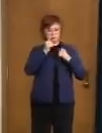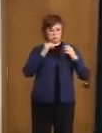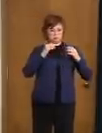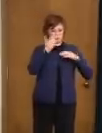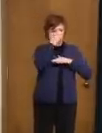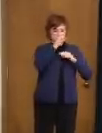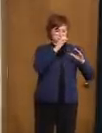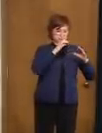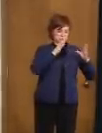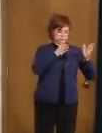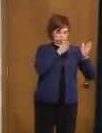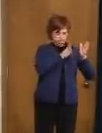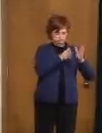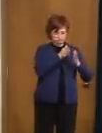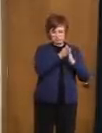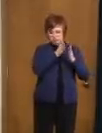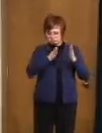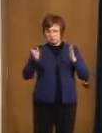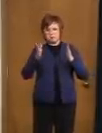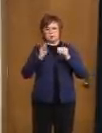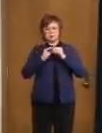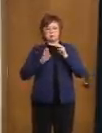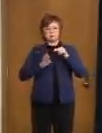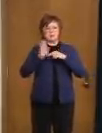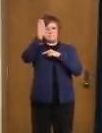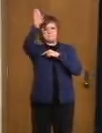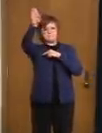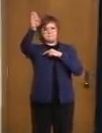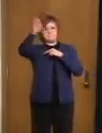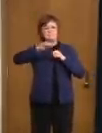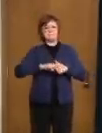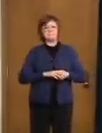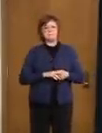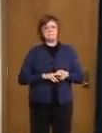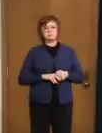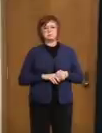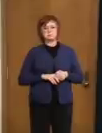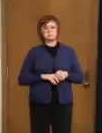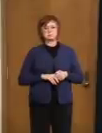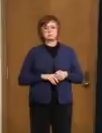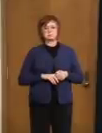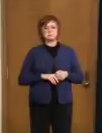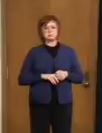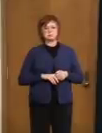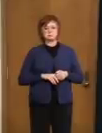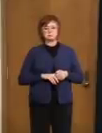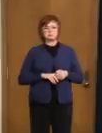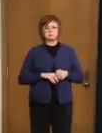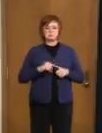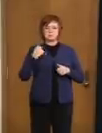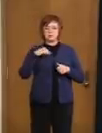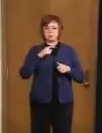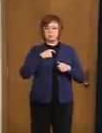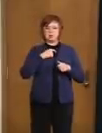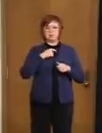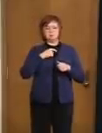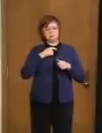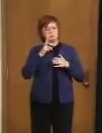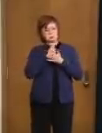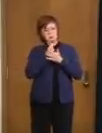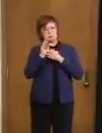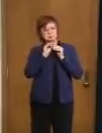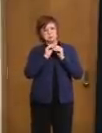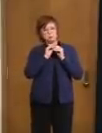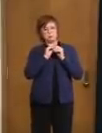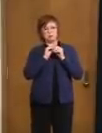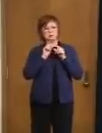work. We've shortened the timeline for review of that, or Dr. Shahab has, and ultimately if it is not having the success that we saw in December, and